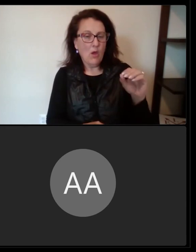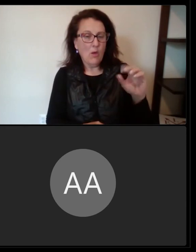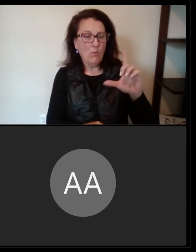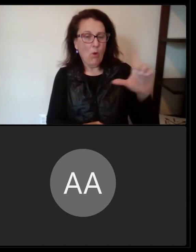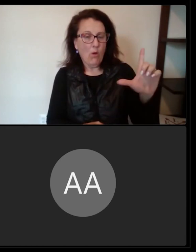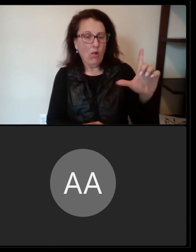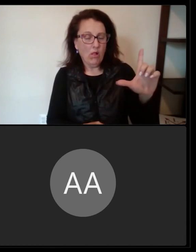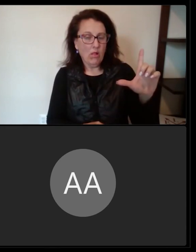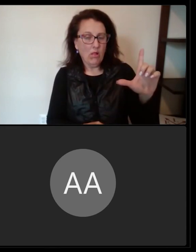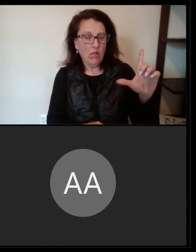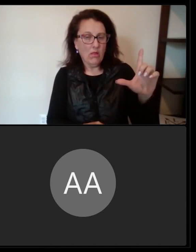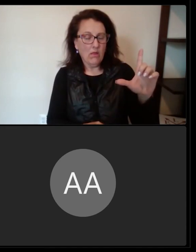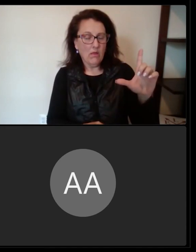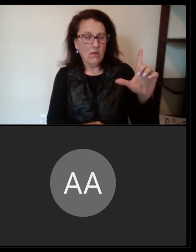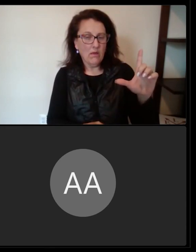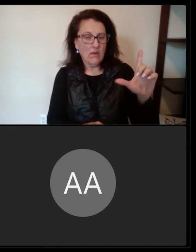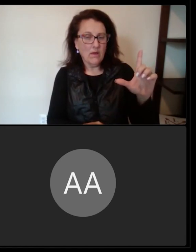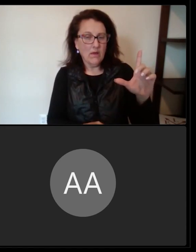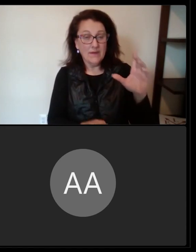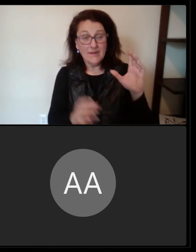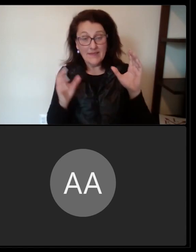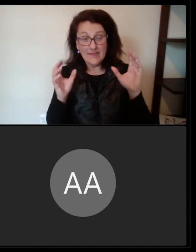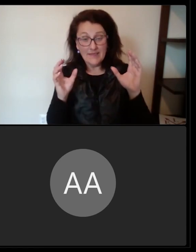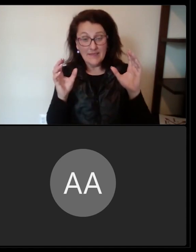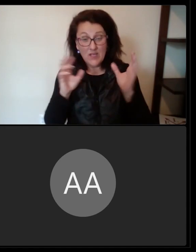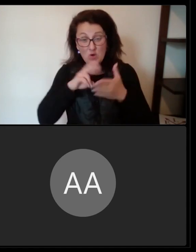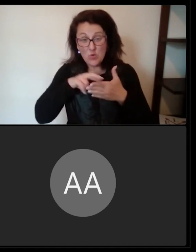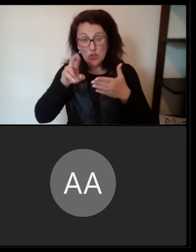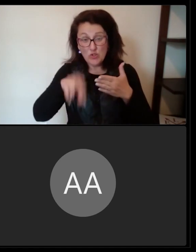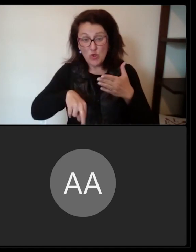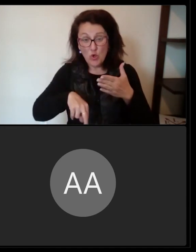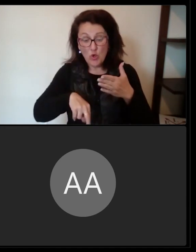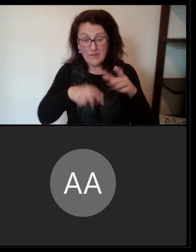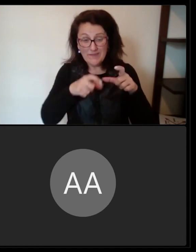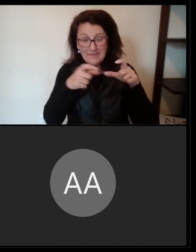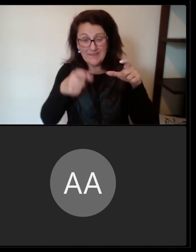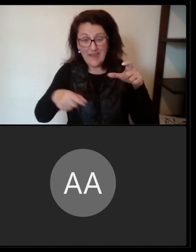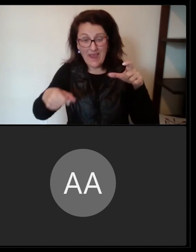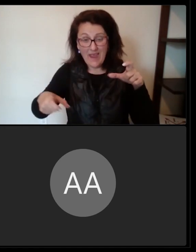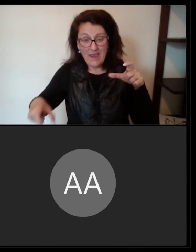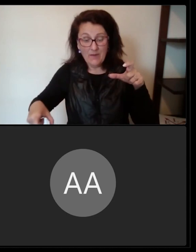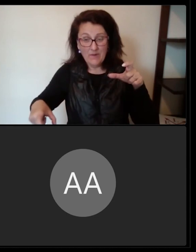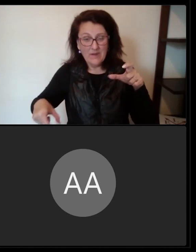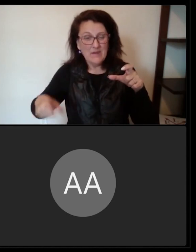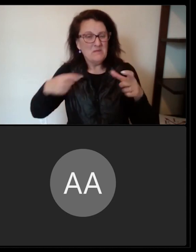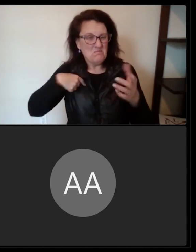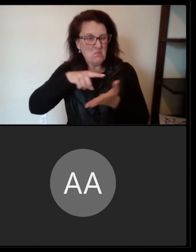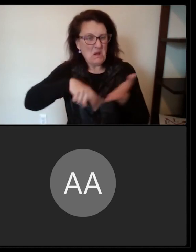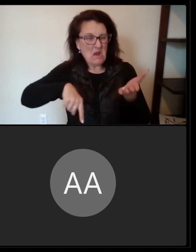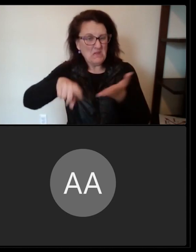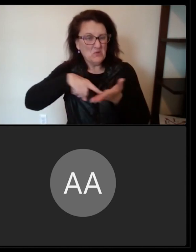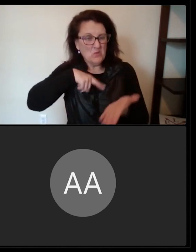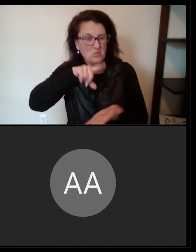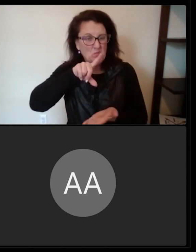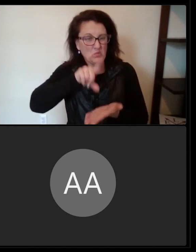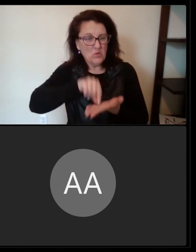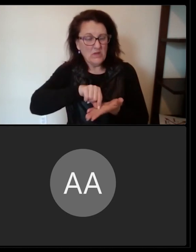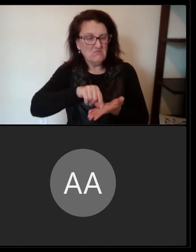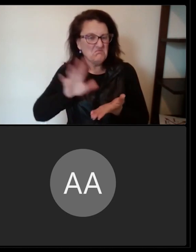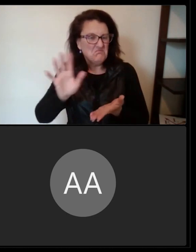Again, just like the zero tape, the results tape comes out. I'm going to cancel that printing just because I want to.